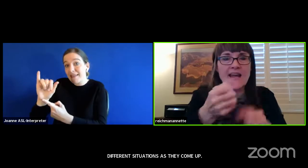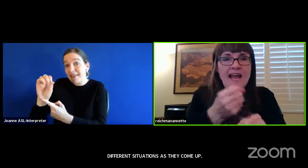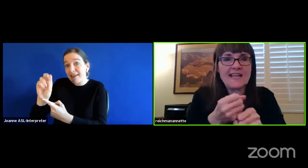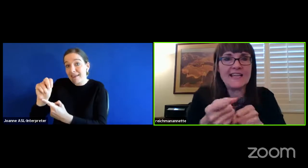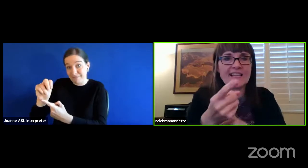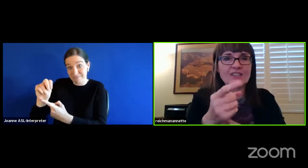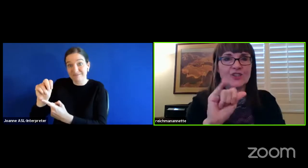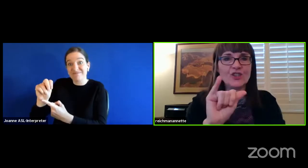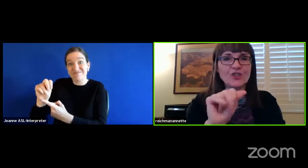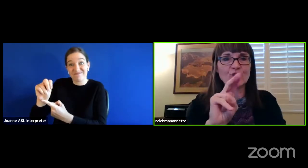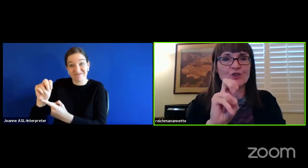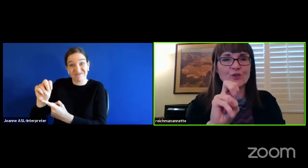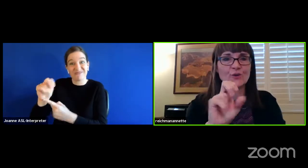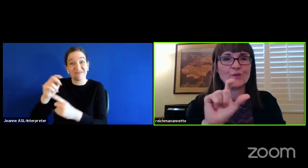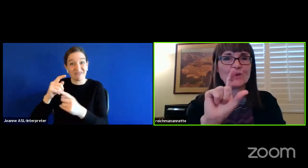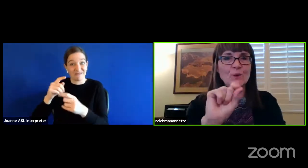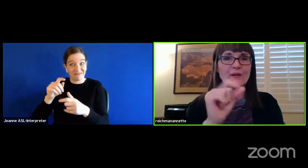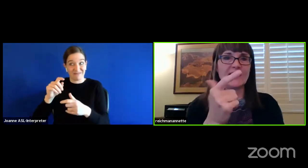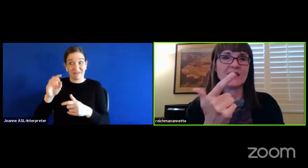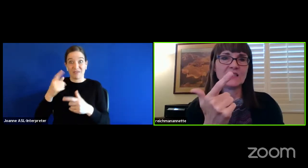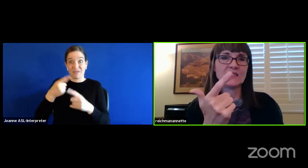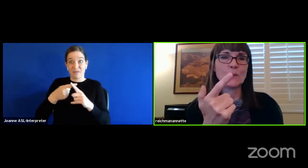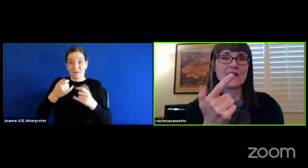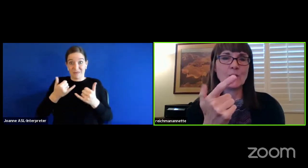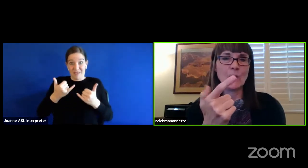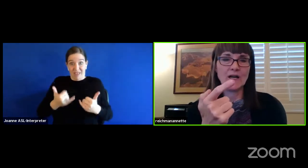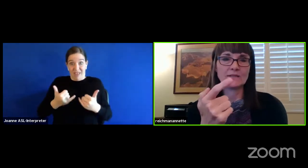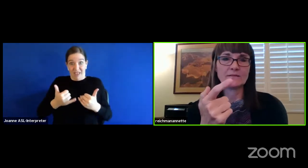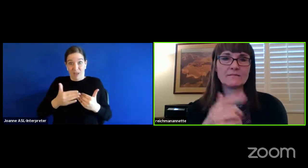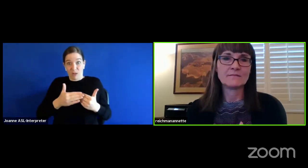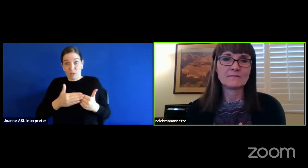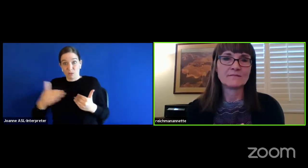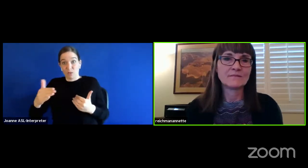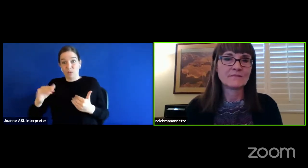and next year, June 2021.